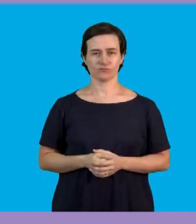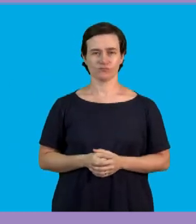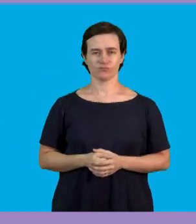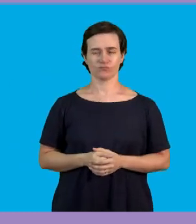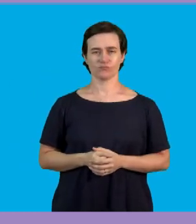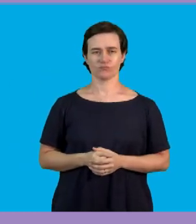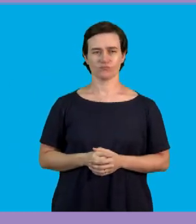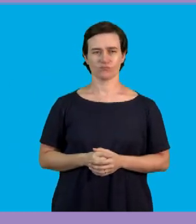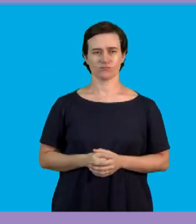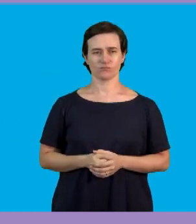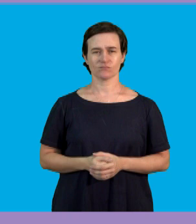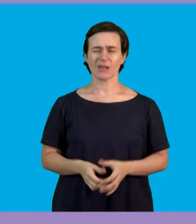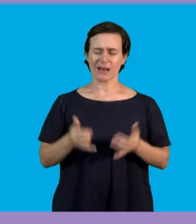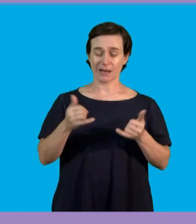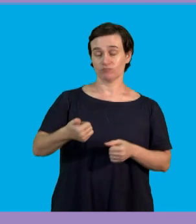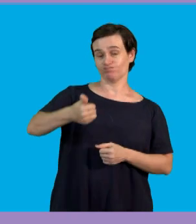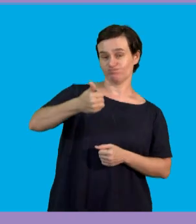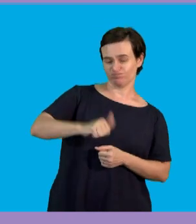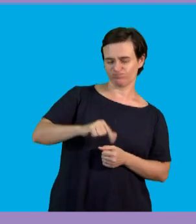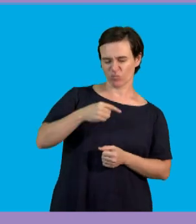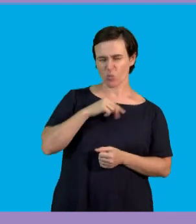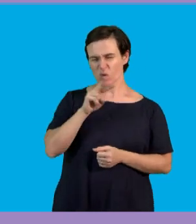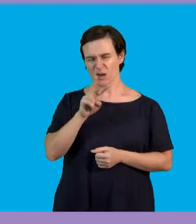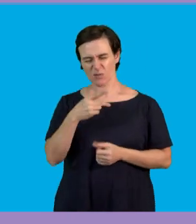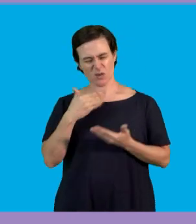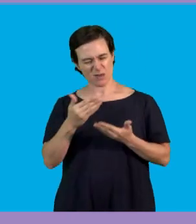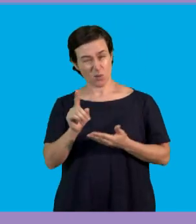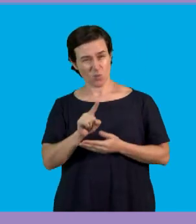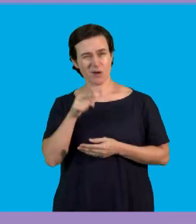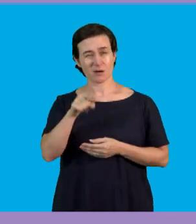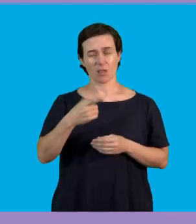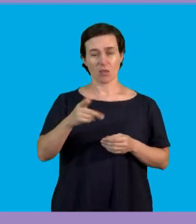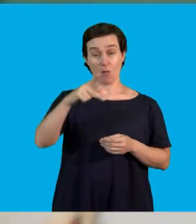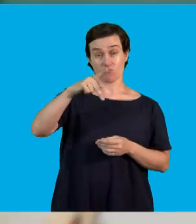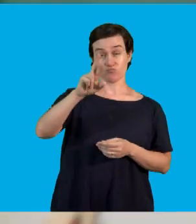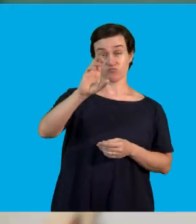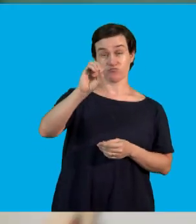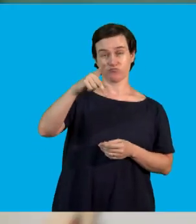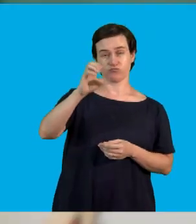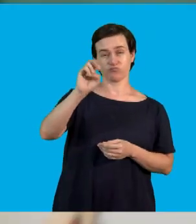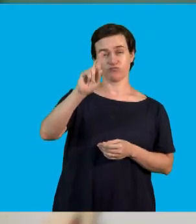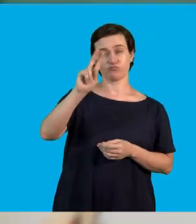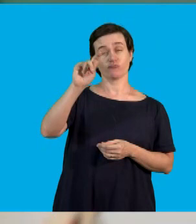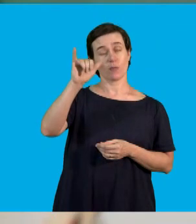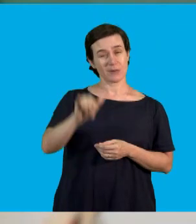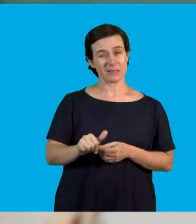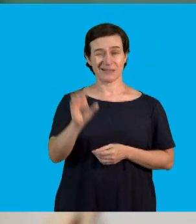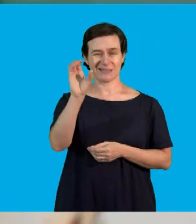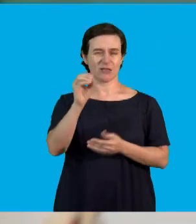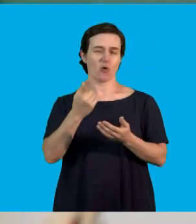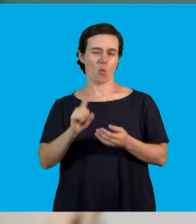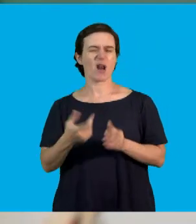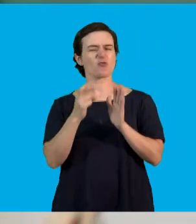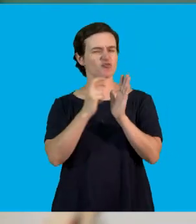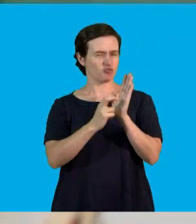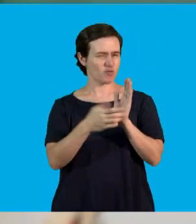So now we are going to move on to the properties of 0 and 1. Let's start with the properties of 0. So we know that